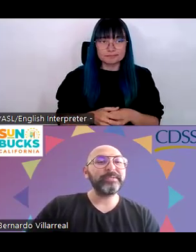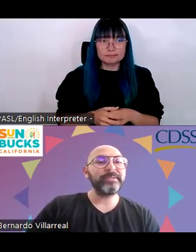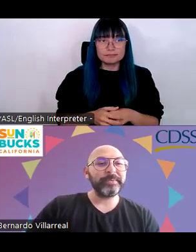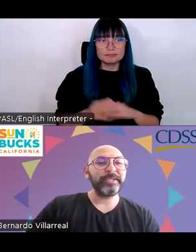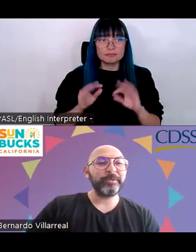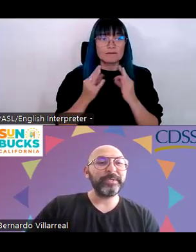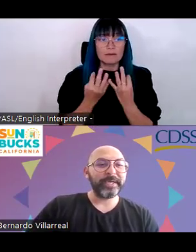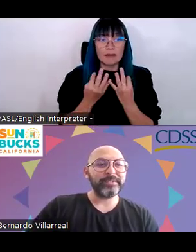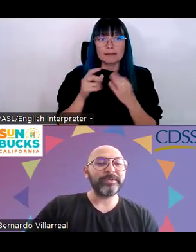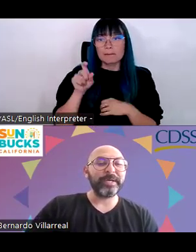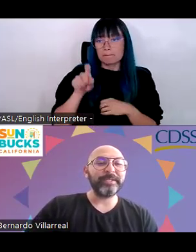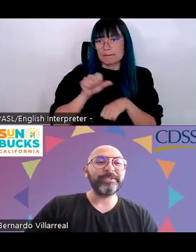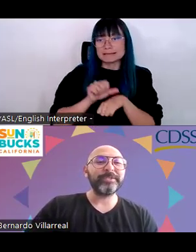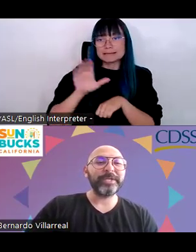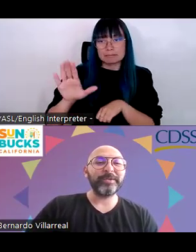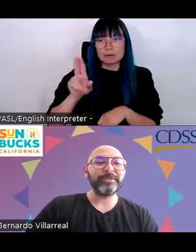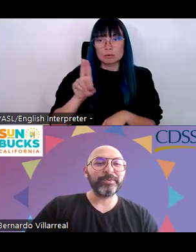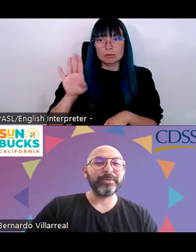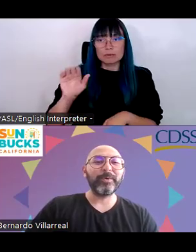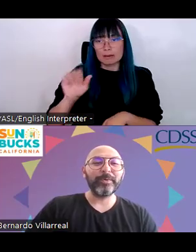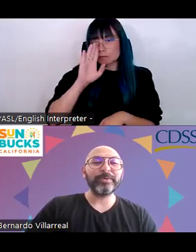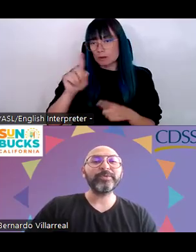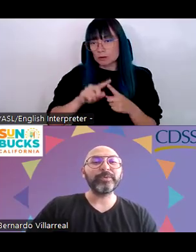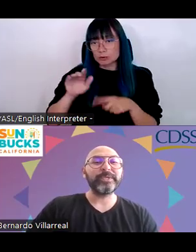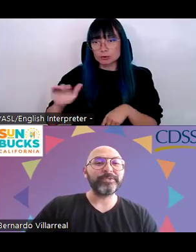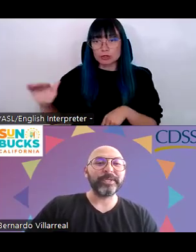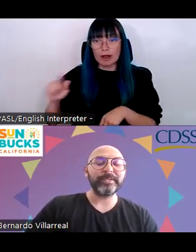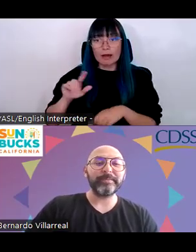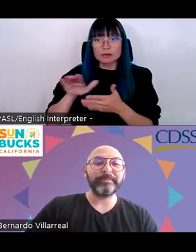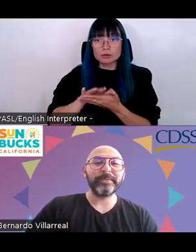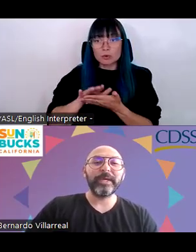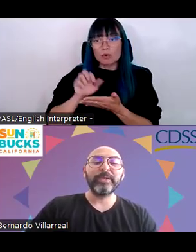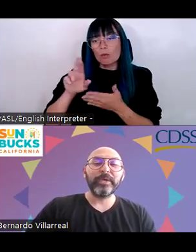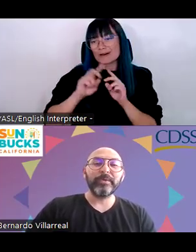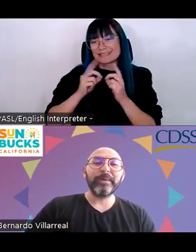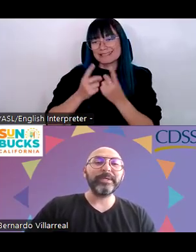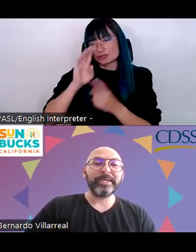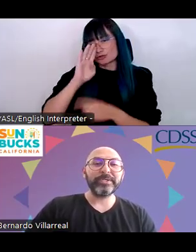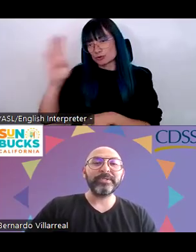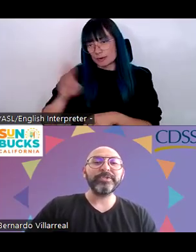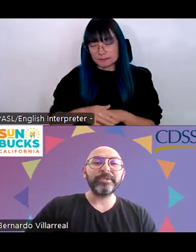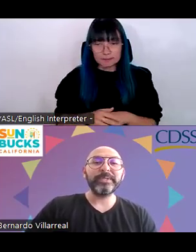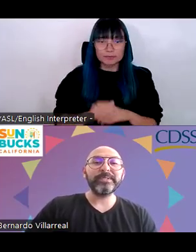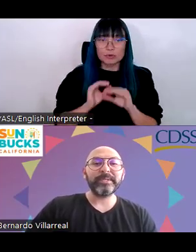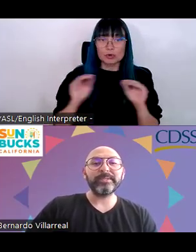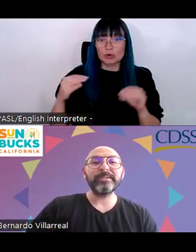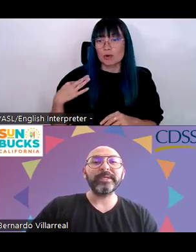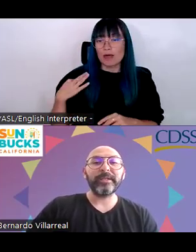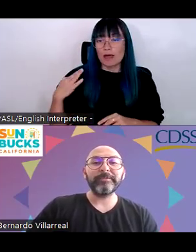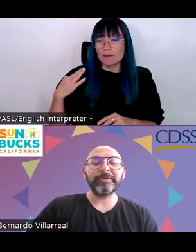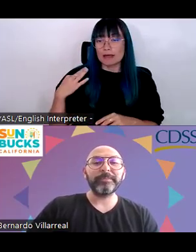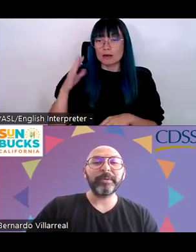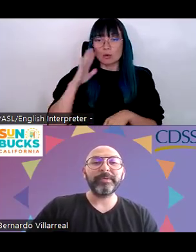Families must submit UBAs directly to their child's school or school district. No application should be